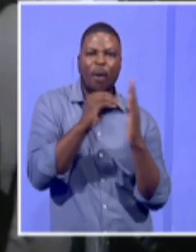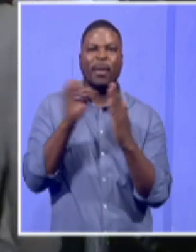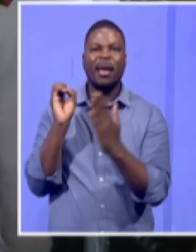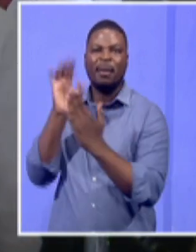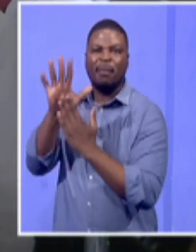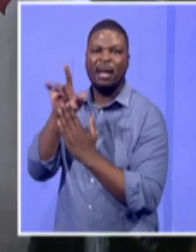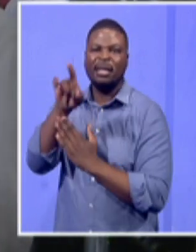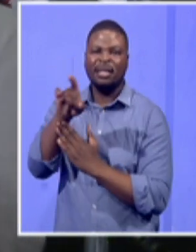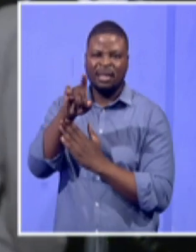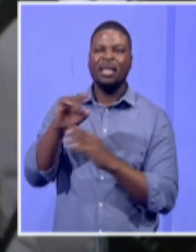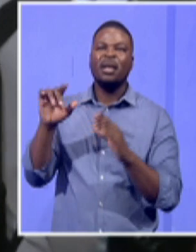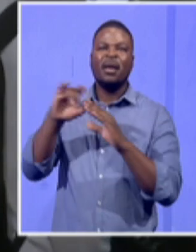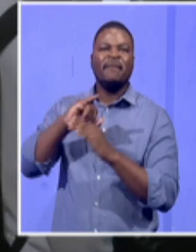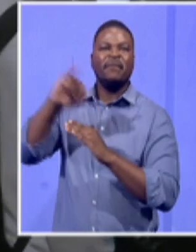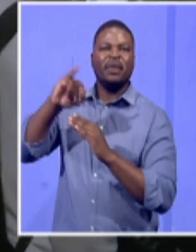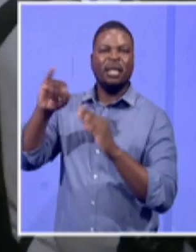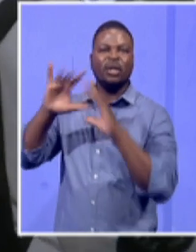countries